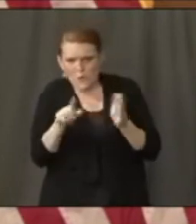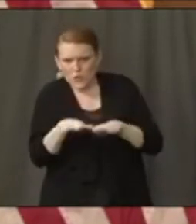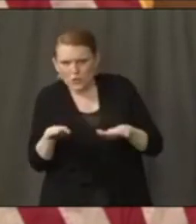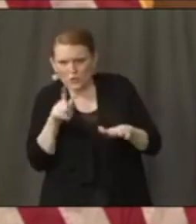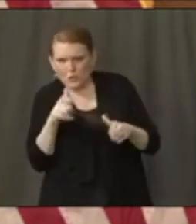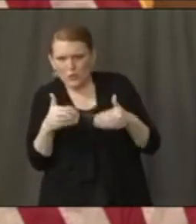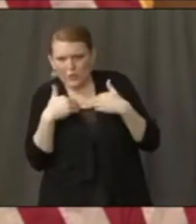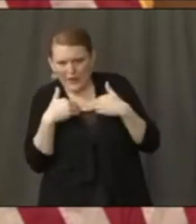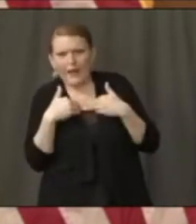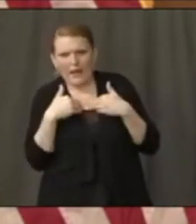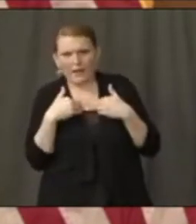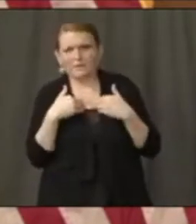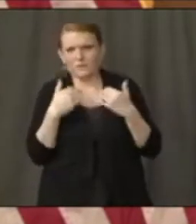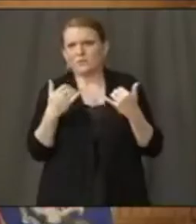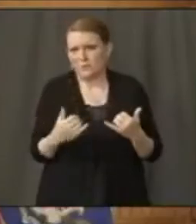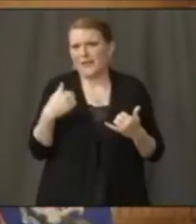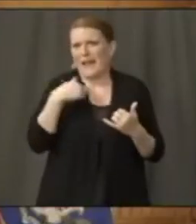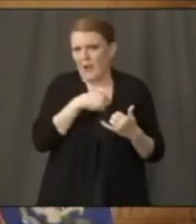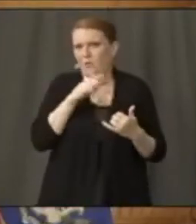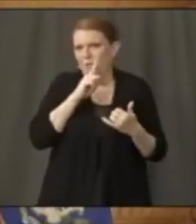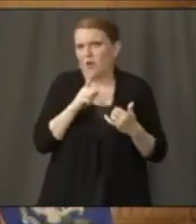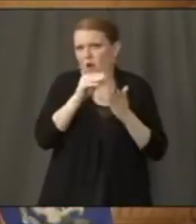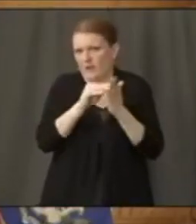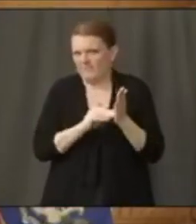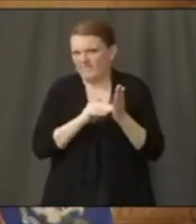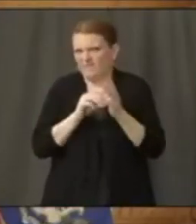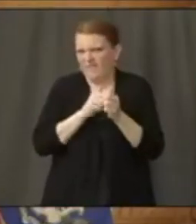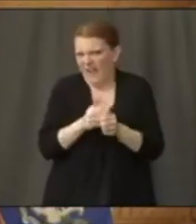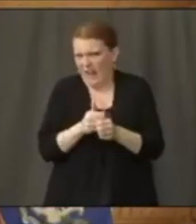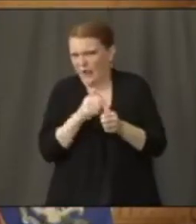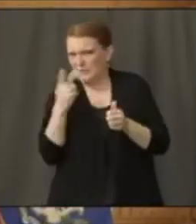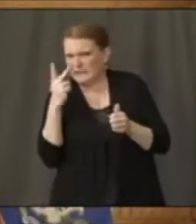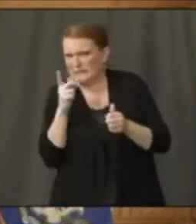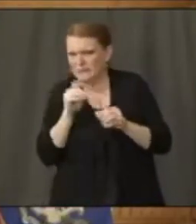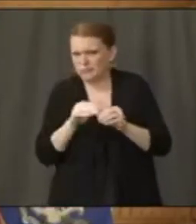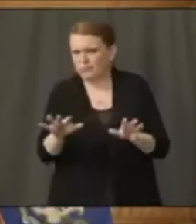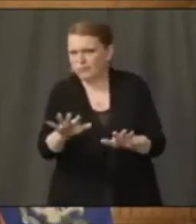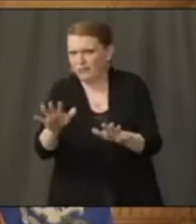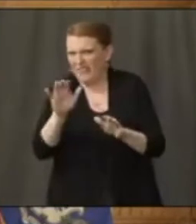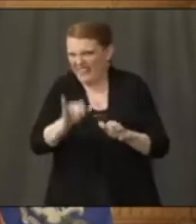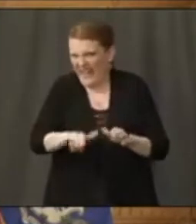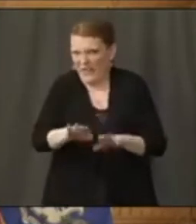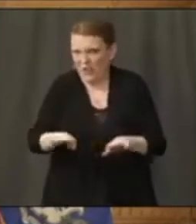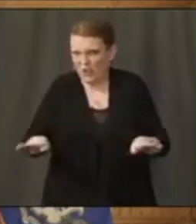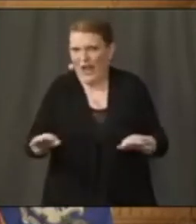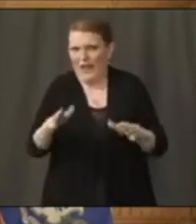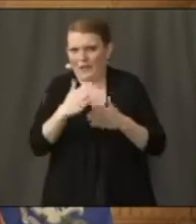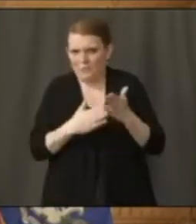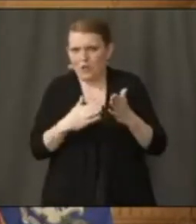All right, thank you all. And Senator, if you're looking for votes, I would say keep the goatee.